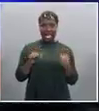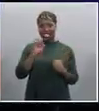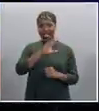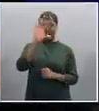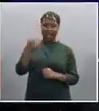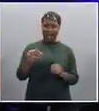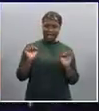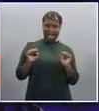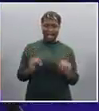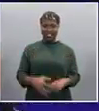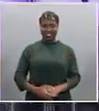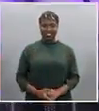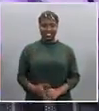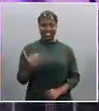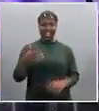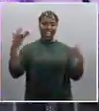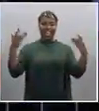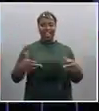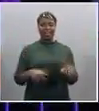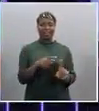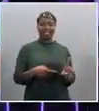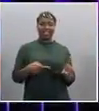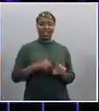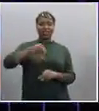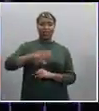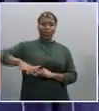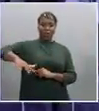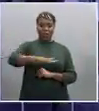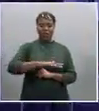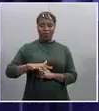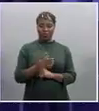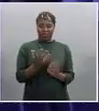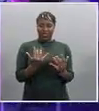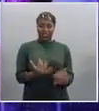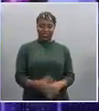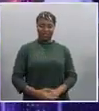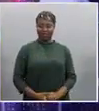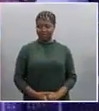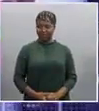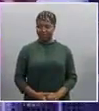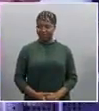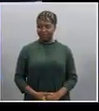Africa. Hip-hop artist Chance the Rapper rocked the Dome in Johannesburg.